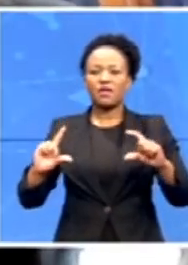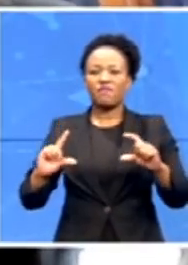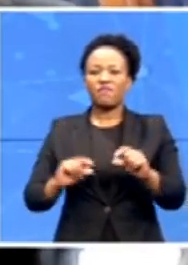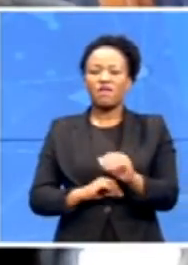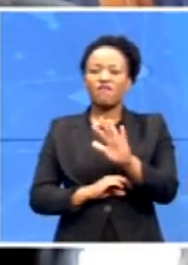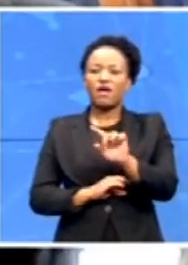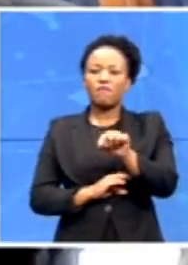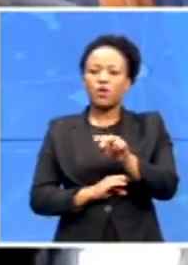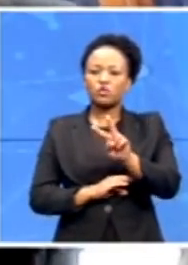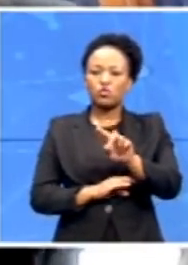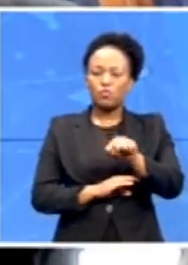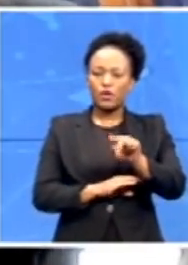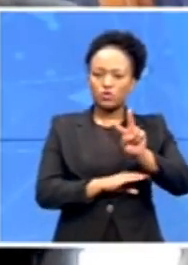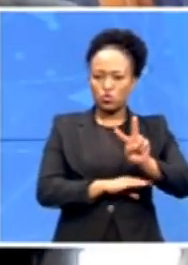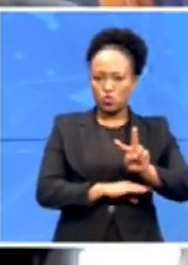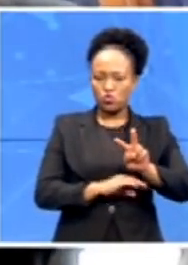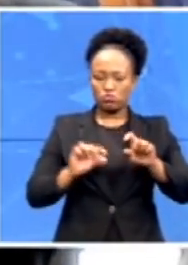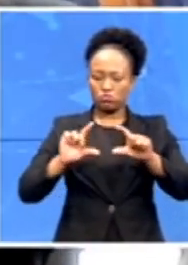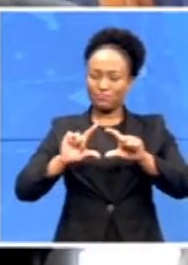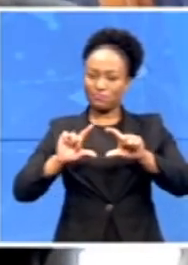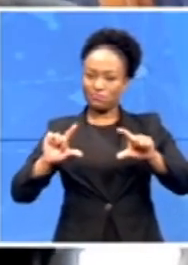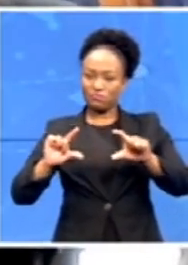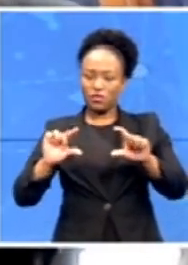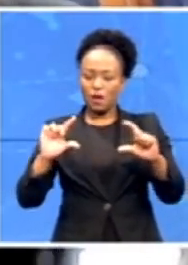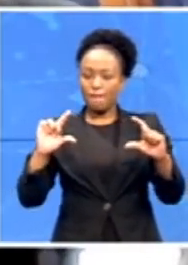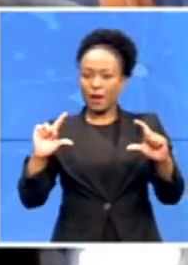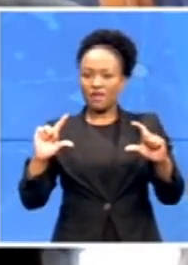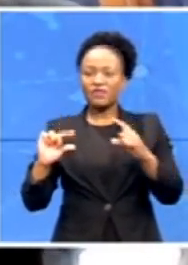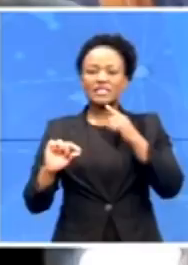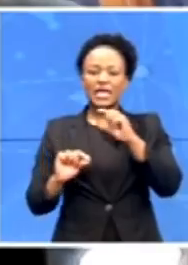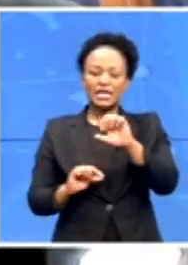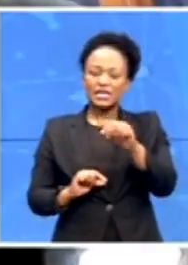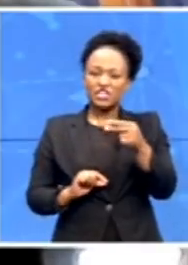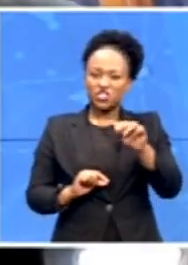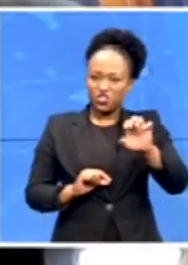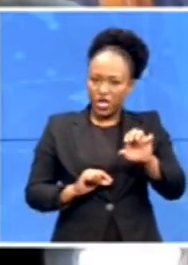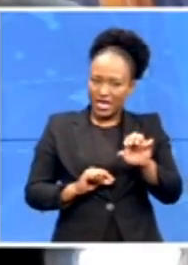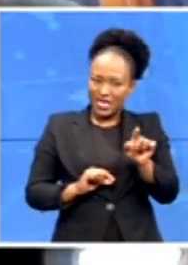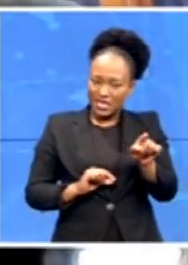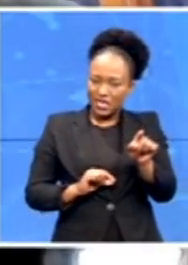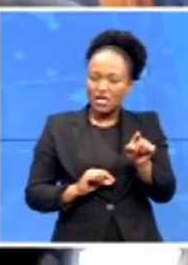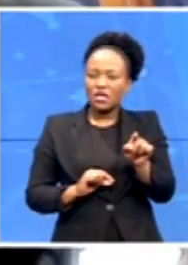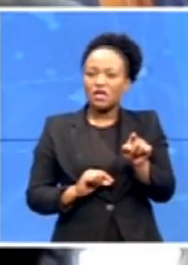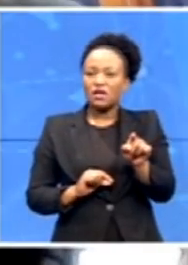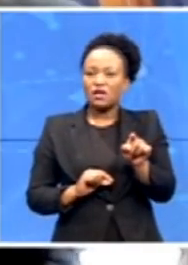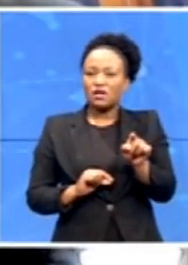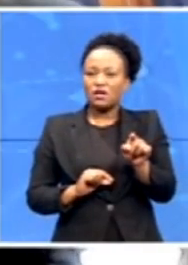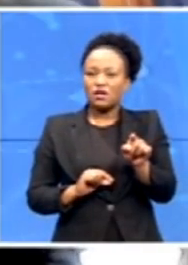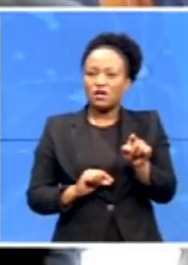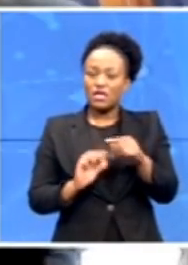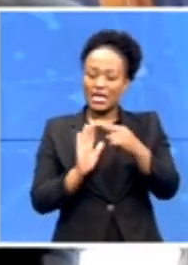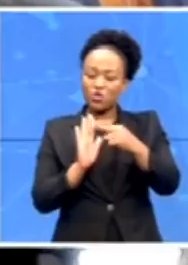paragraph, commencing with the words she, is corrected and amended to read as follows.